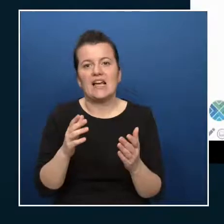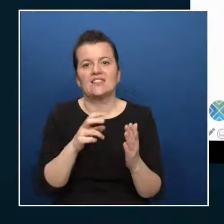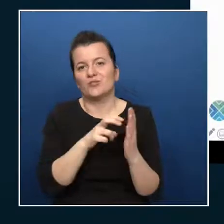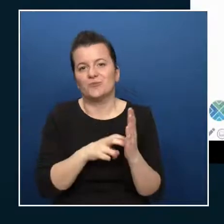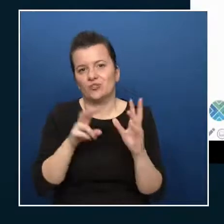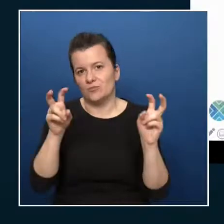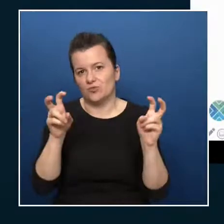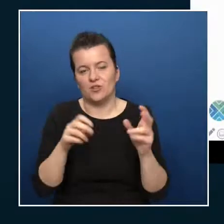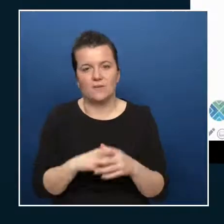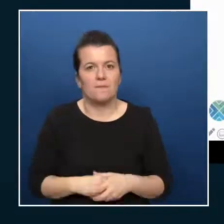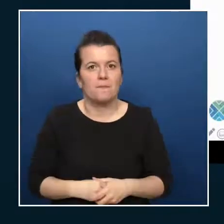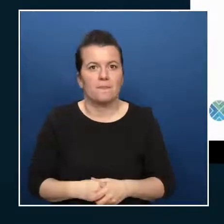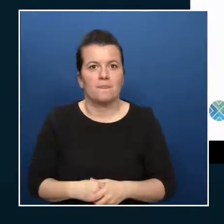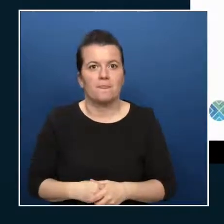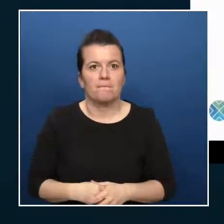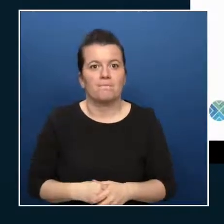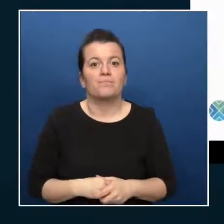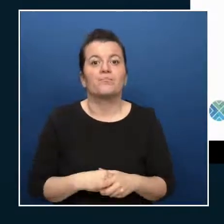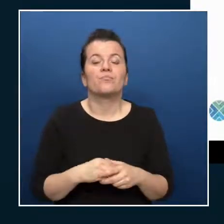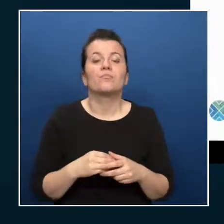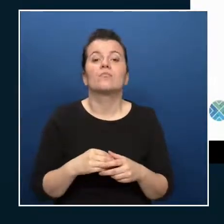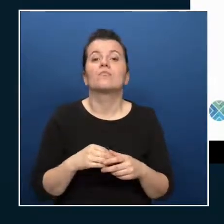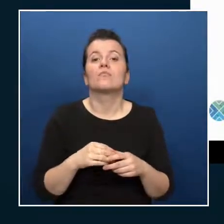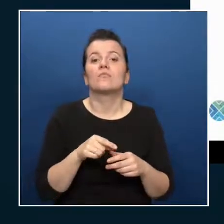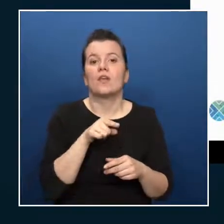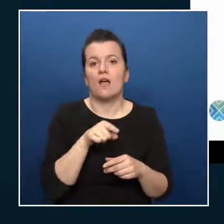responsibility is the differentiator.